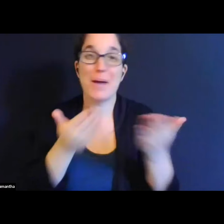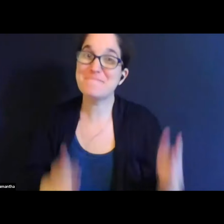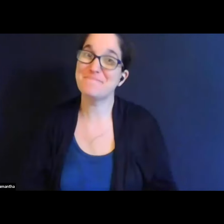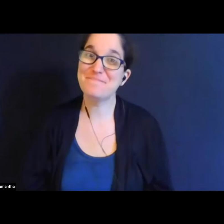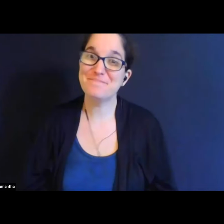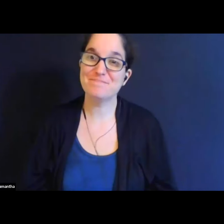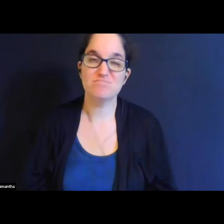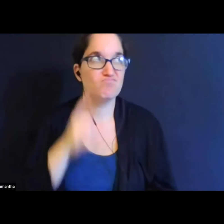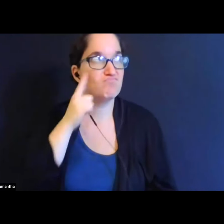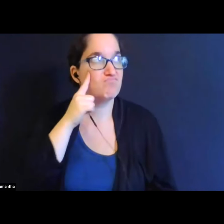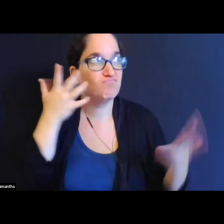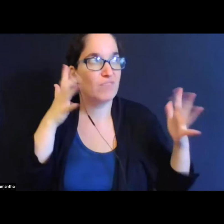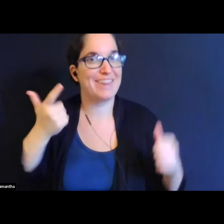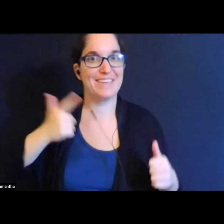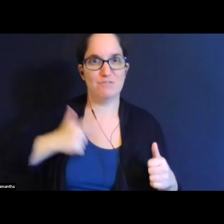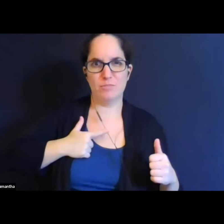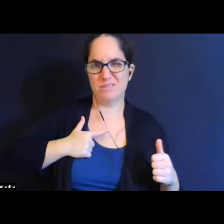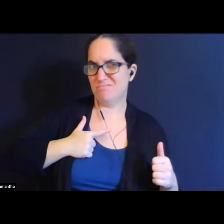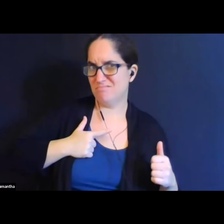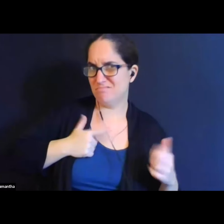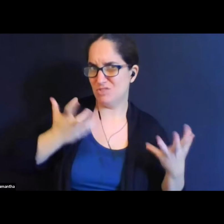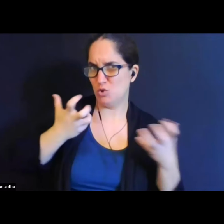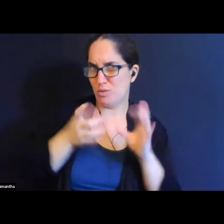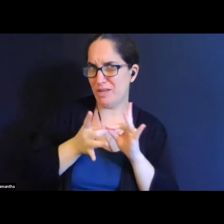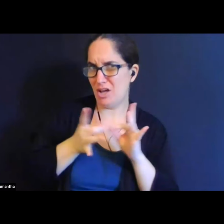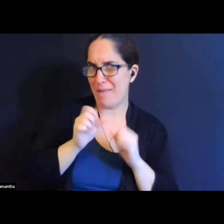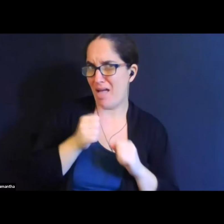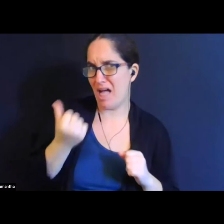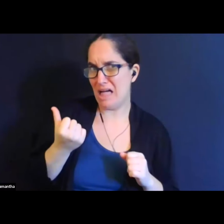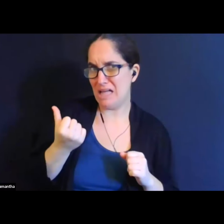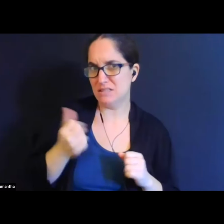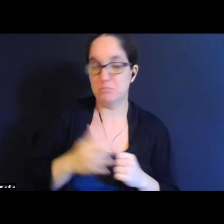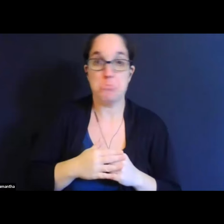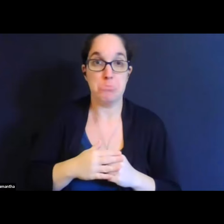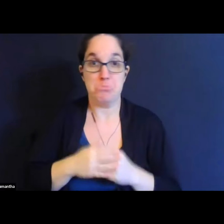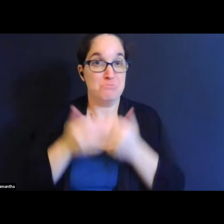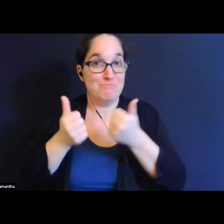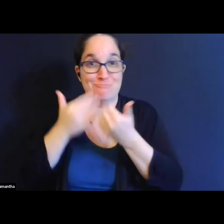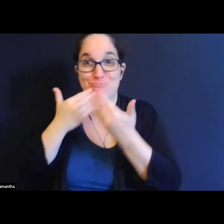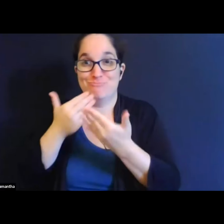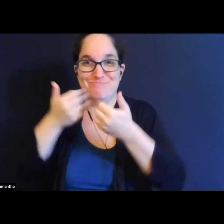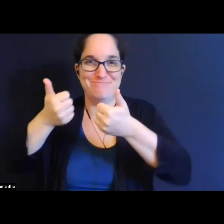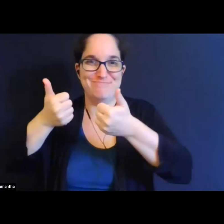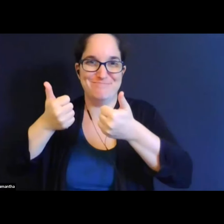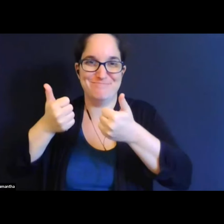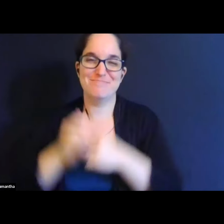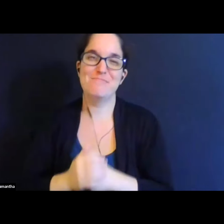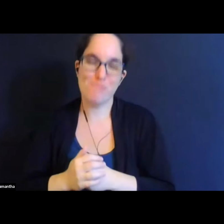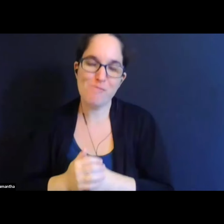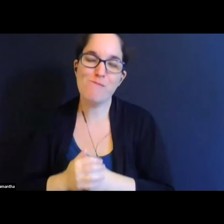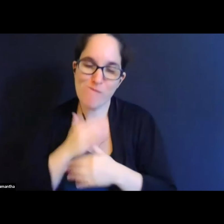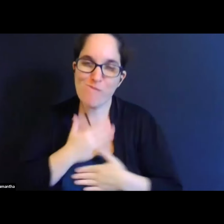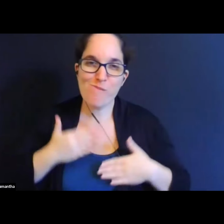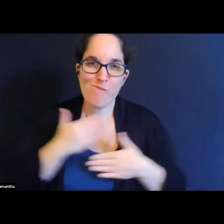And I think that's it, Sharon, unless you want me to say a little bit more. Okay, no, great. Thank you for that. I appreciate